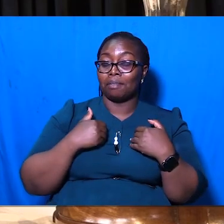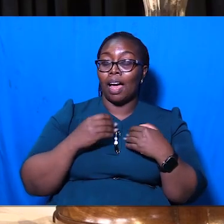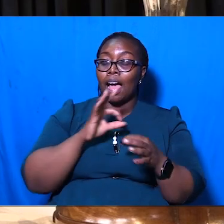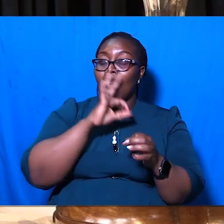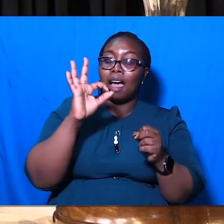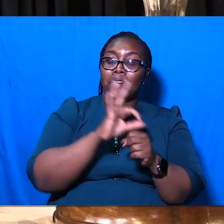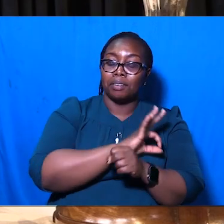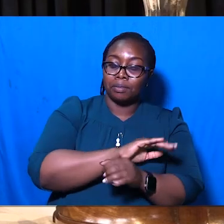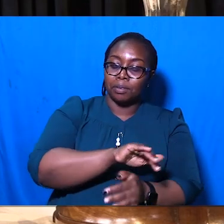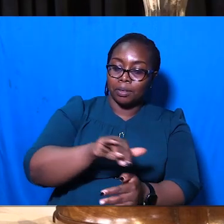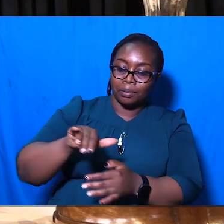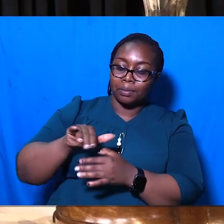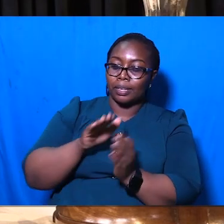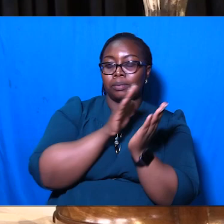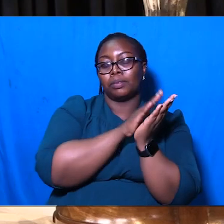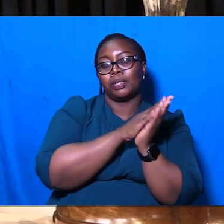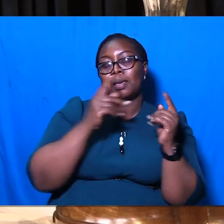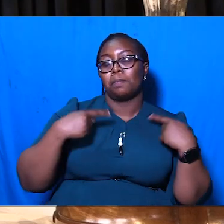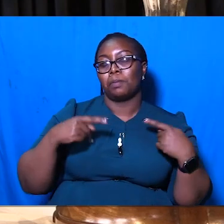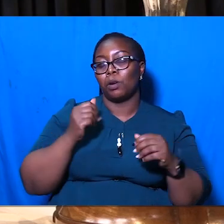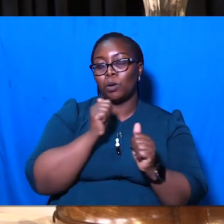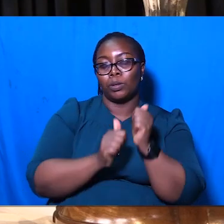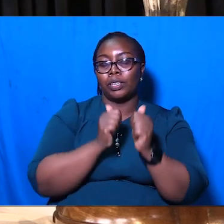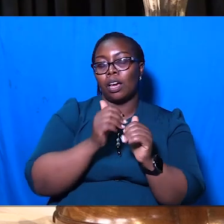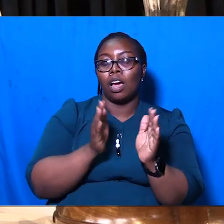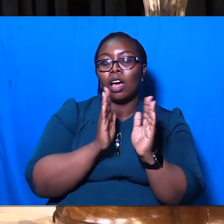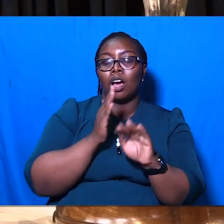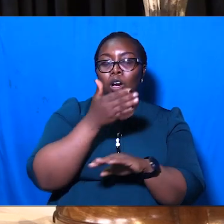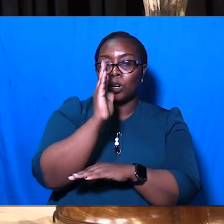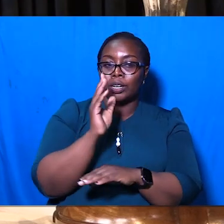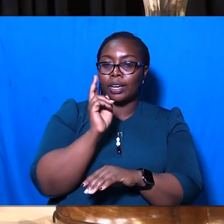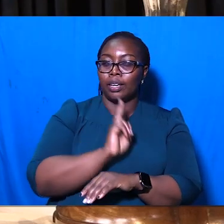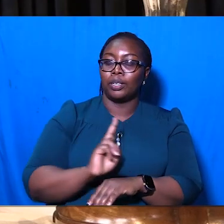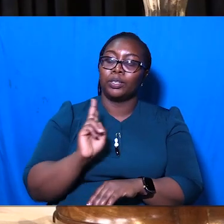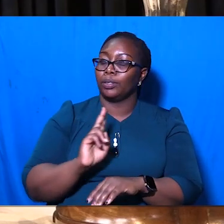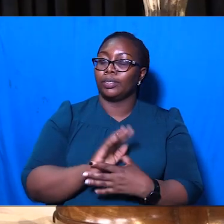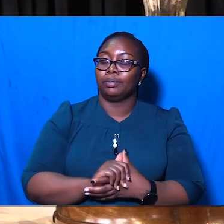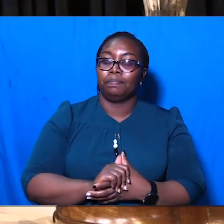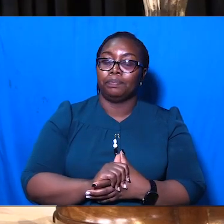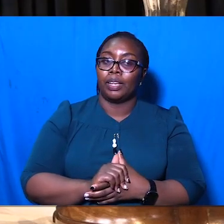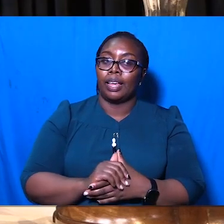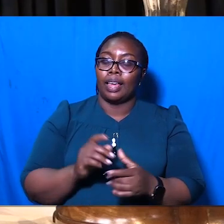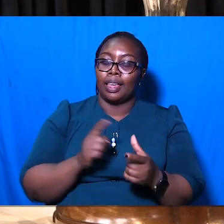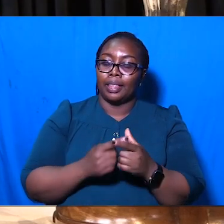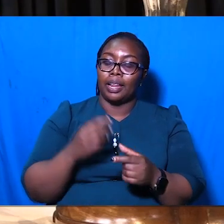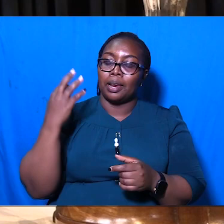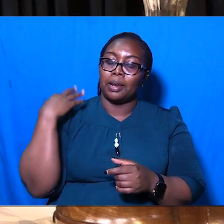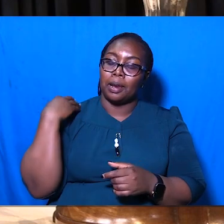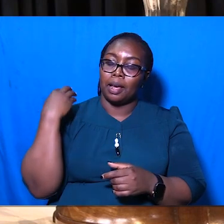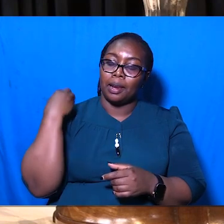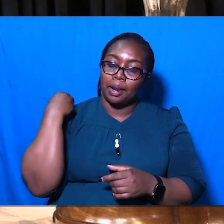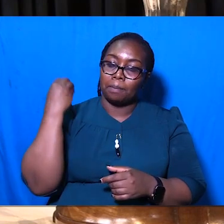what you faced, there is a faithful remnant. And then number three, we also said that God's faithfulness will endure any trial and circumstance.